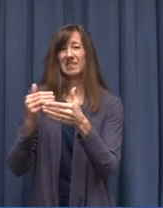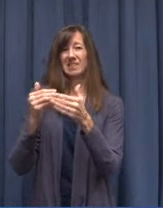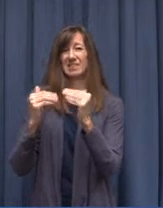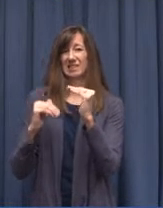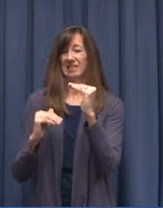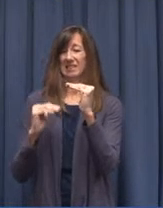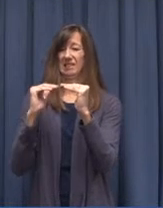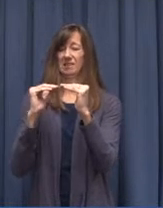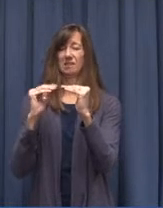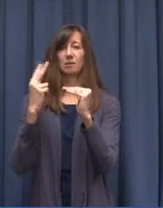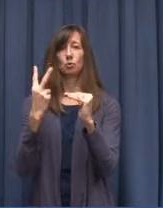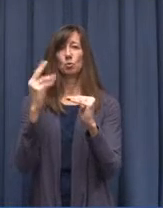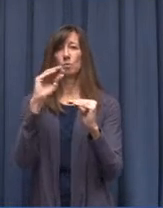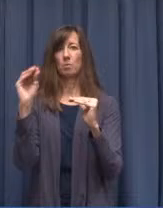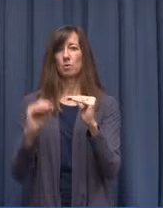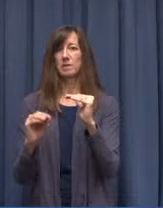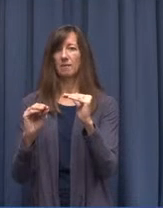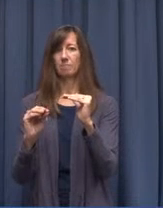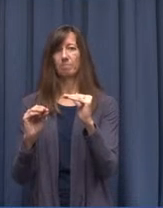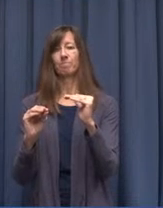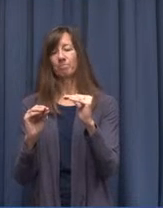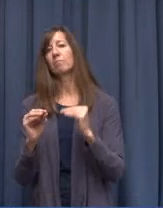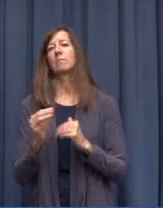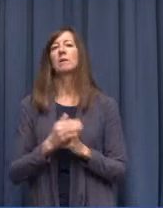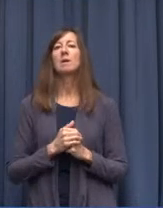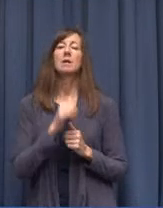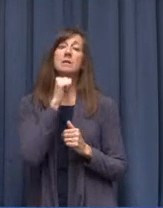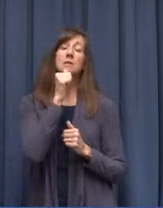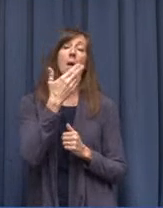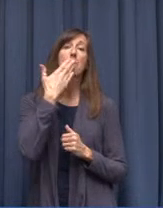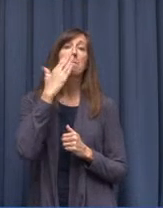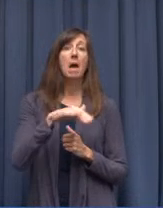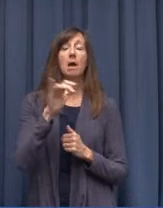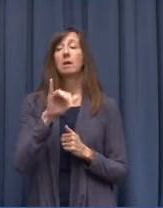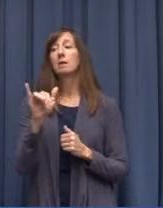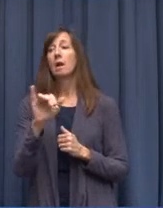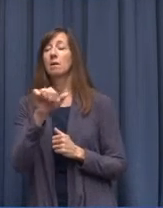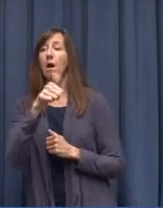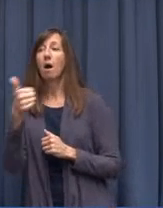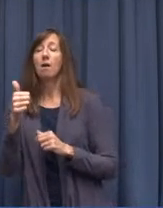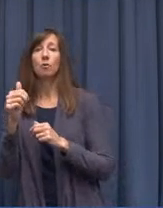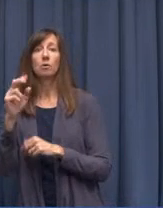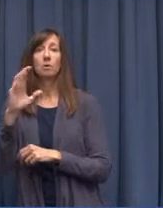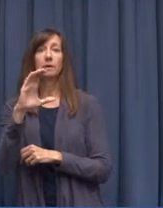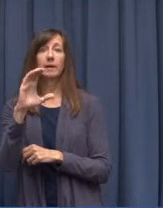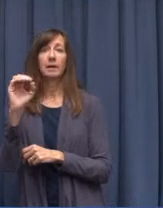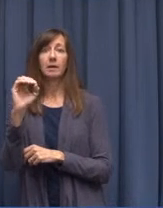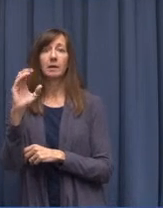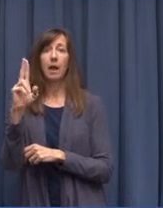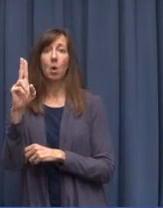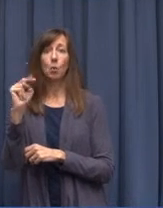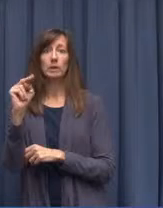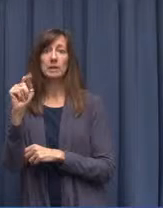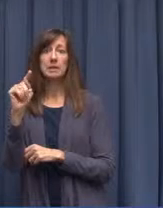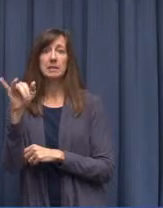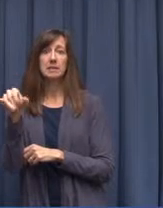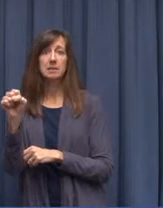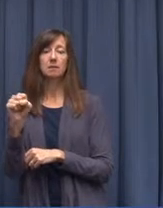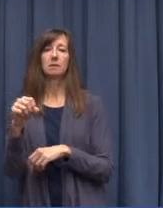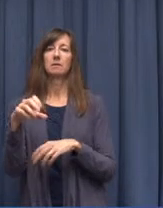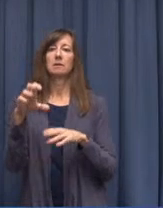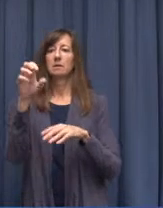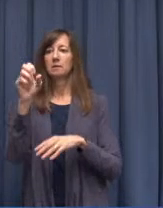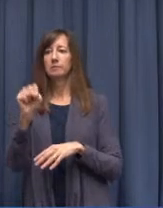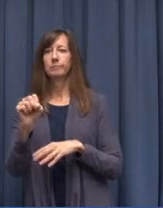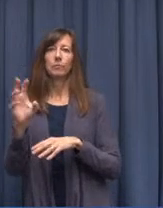as others around us right now, surrounding counties to our south and also further upstate and further western New